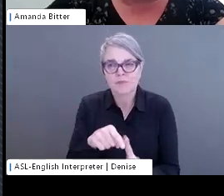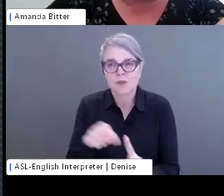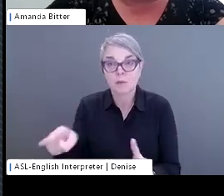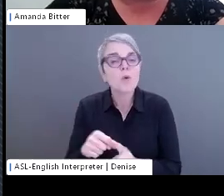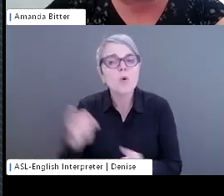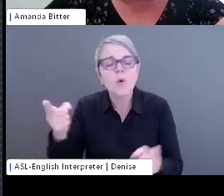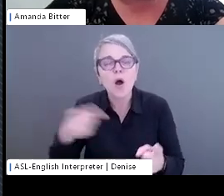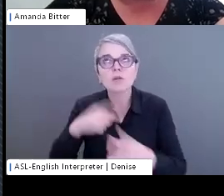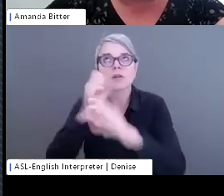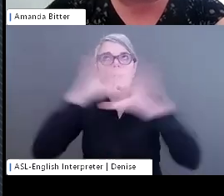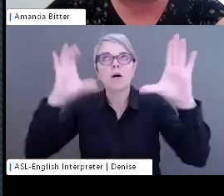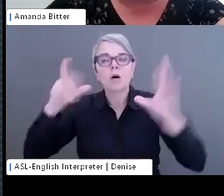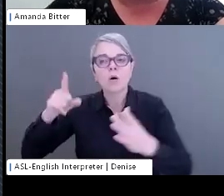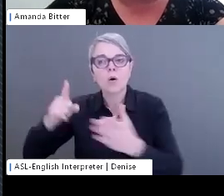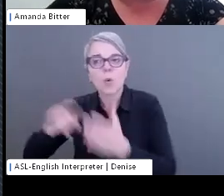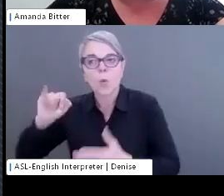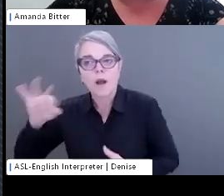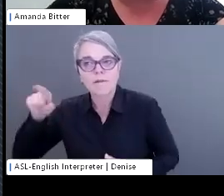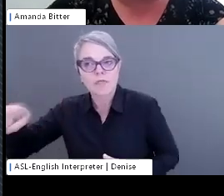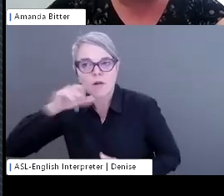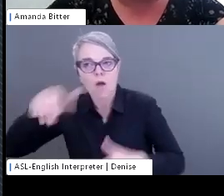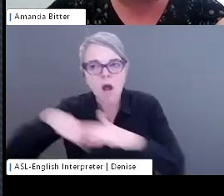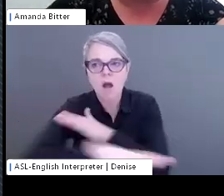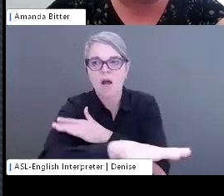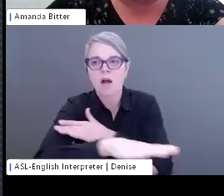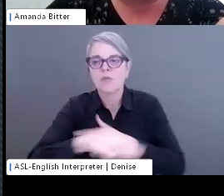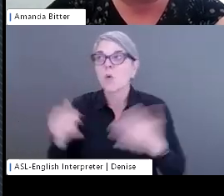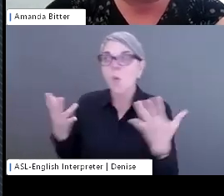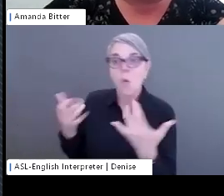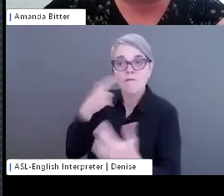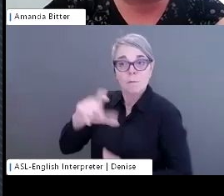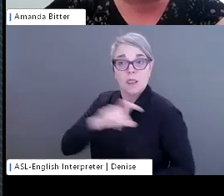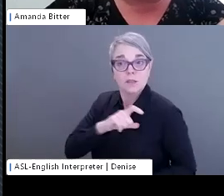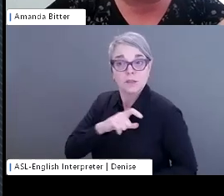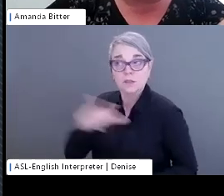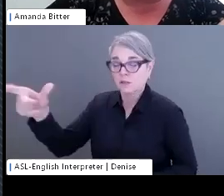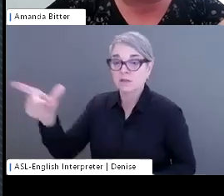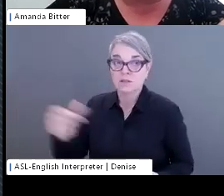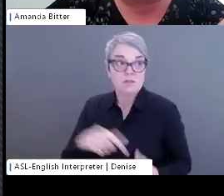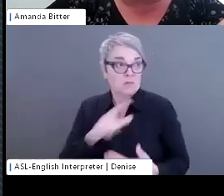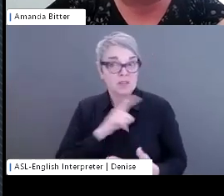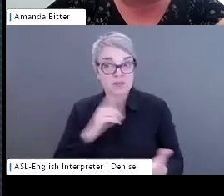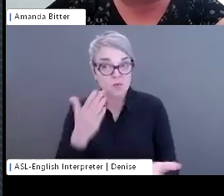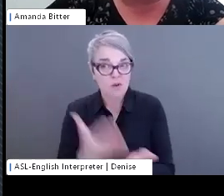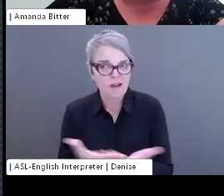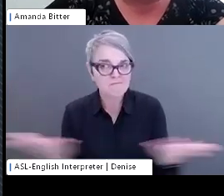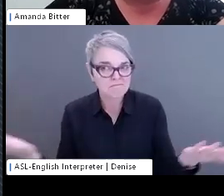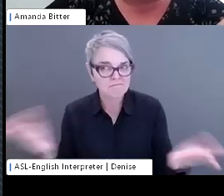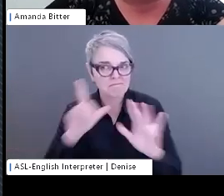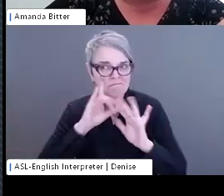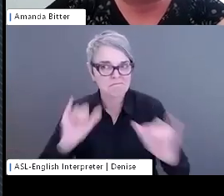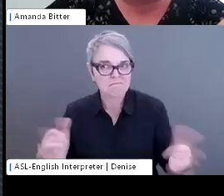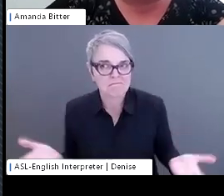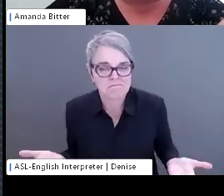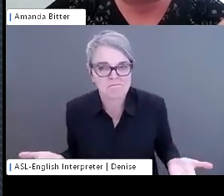there and they had waited for police? And then what if police had got there? Yeah, so it's just considerations and thoughts. So